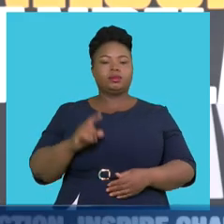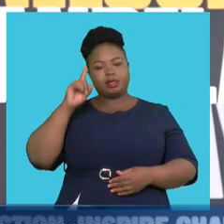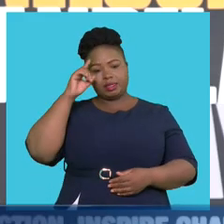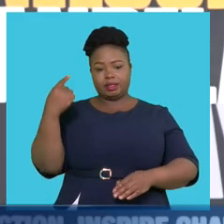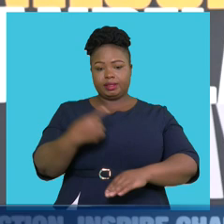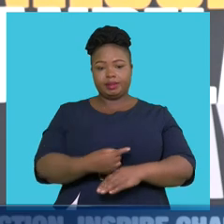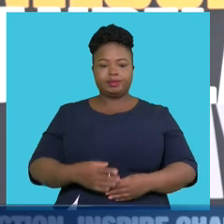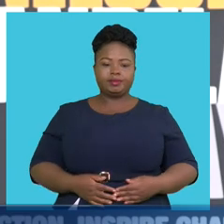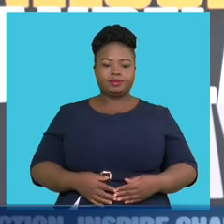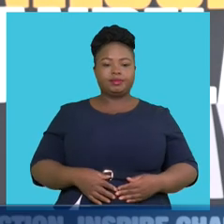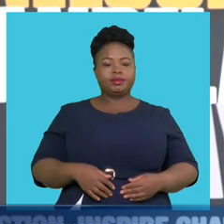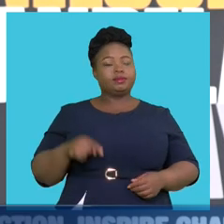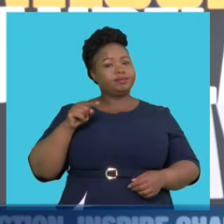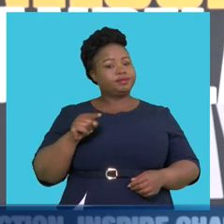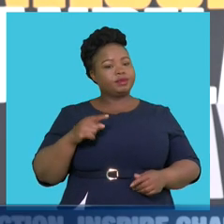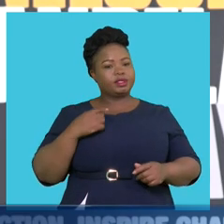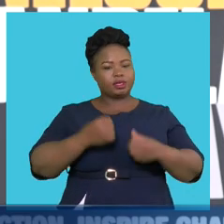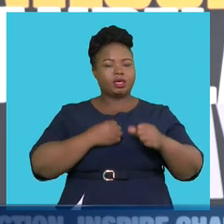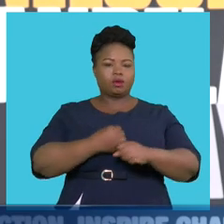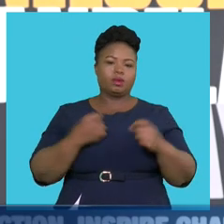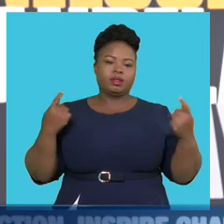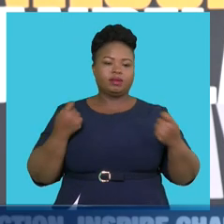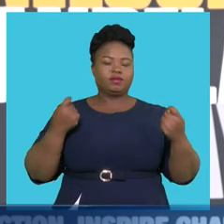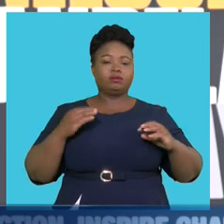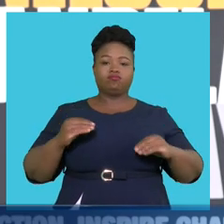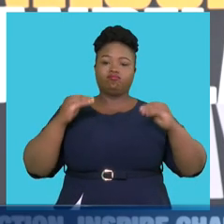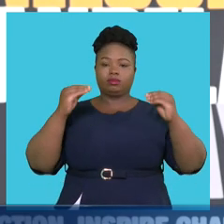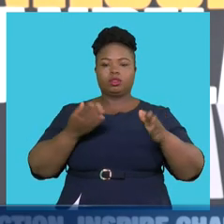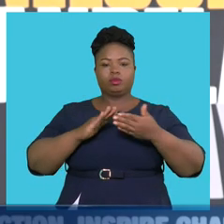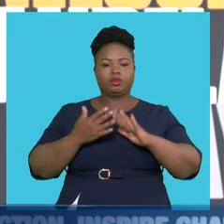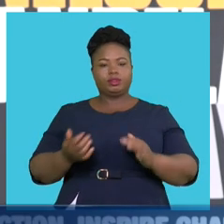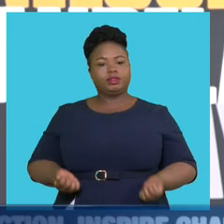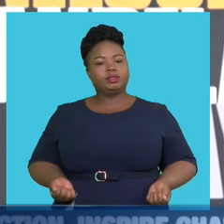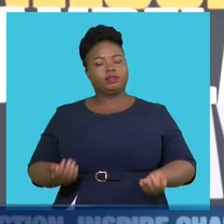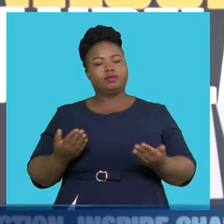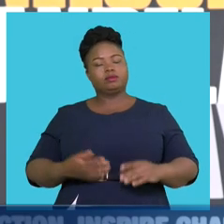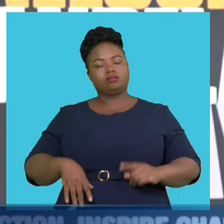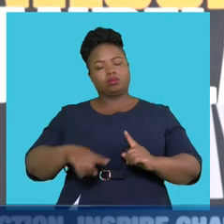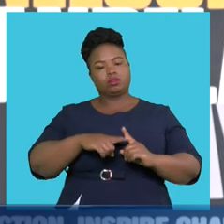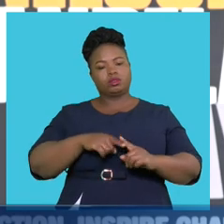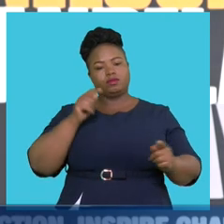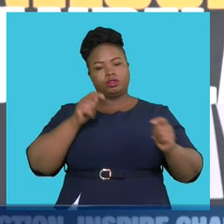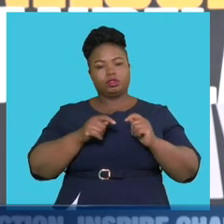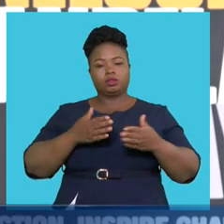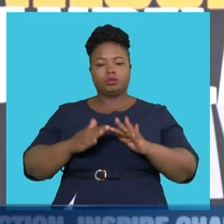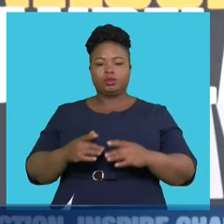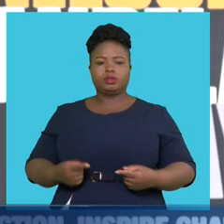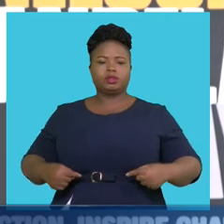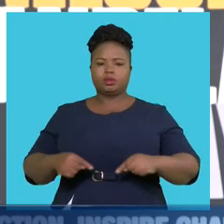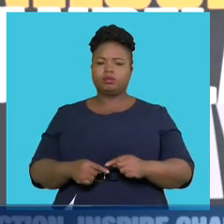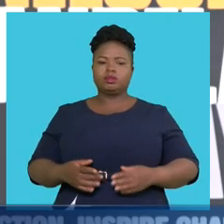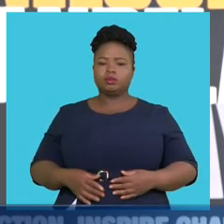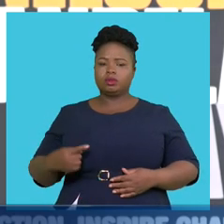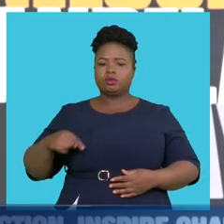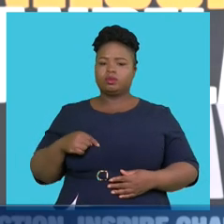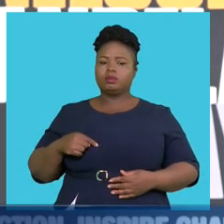This annual event is dedicated to promoting community service and inspiring positive change within our communities. What